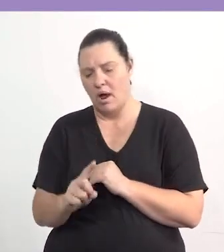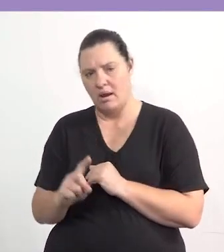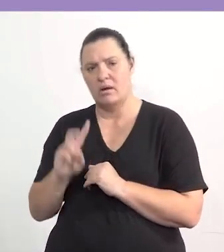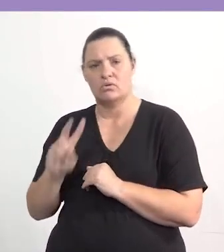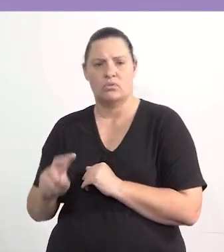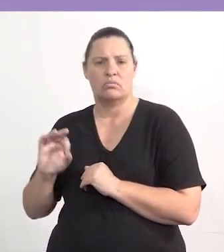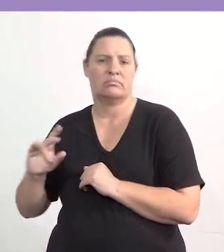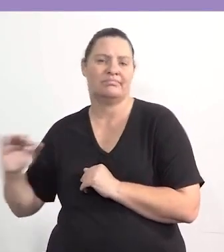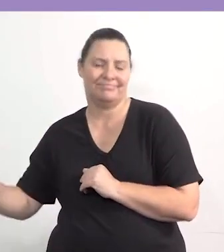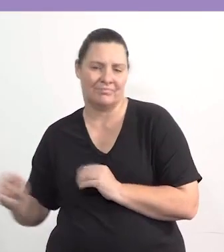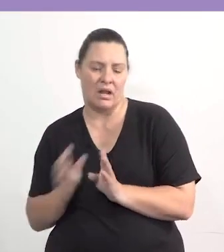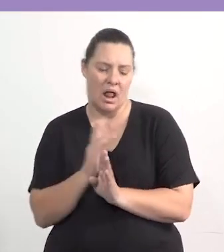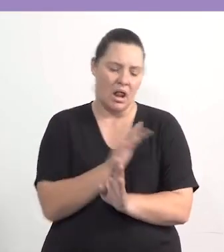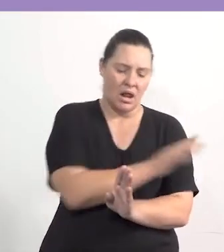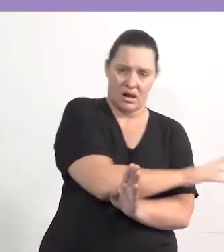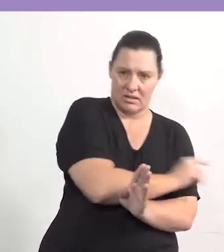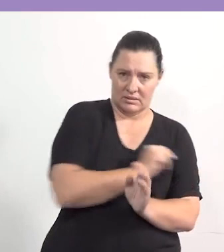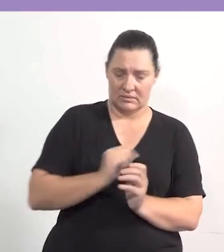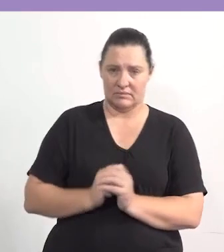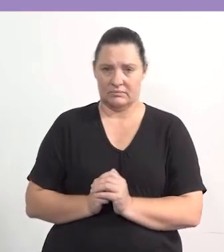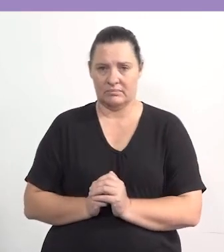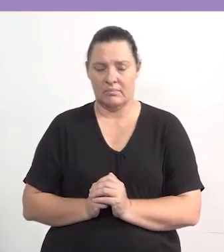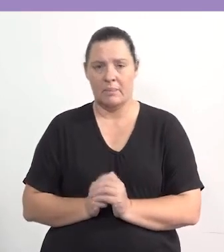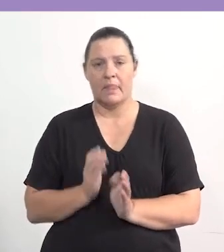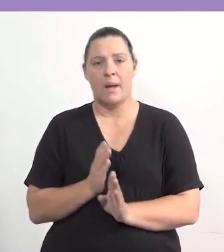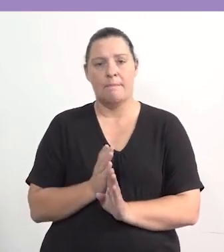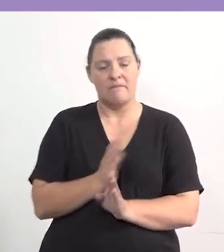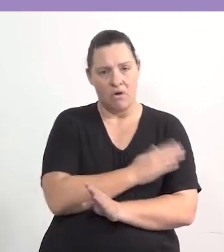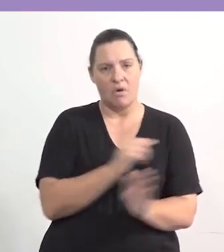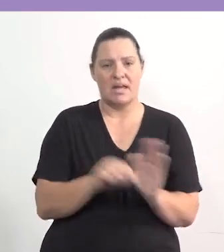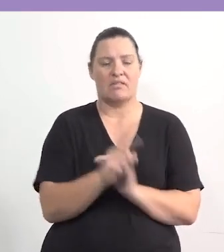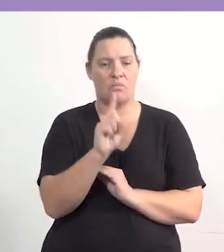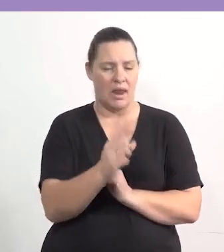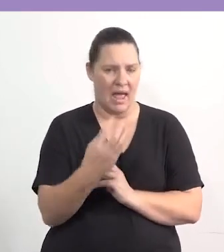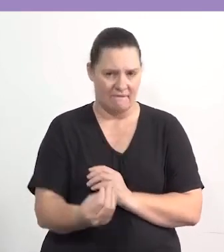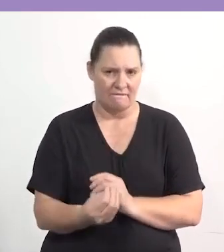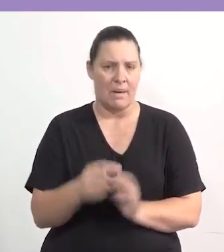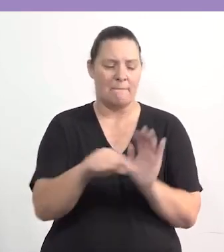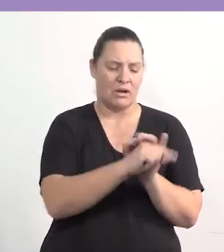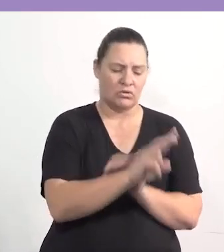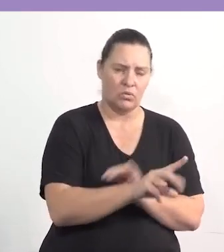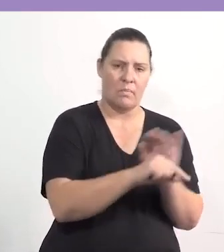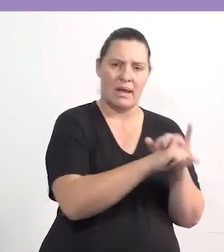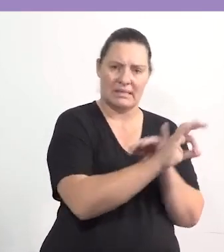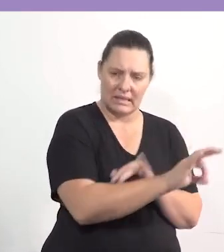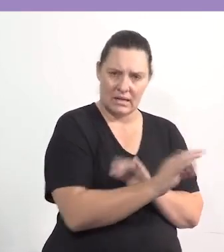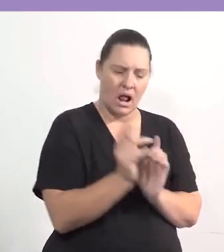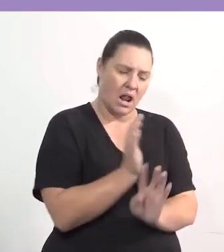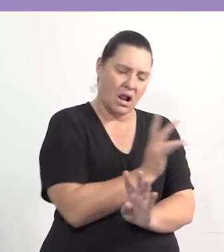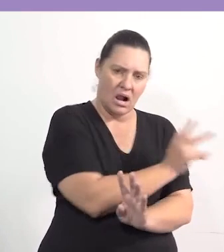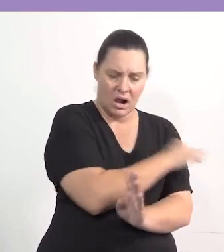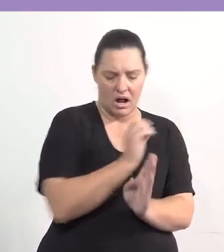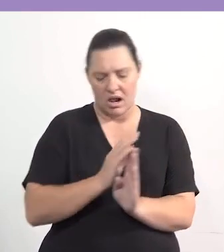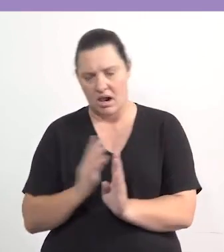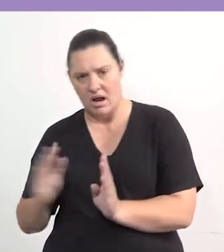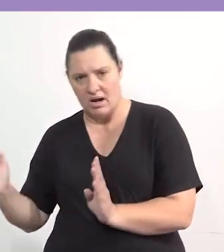1, 2, and moving forward. Remember, there are also numbers before the negative 1. So those numbers also continue to the